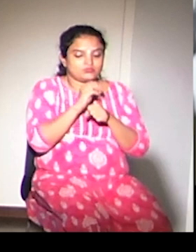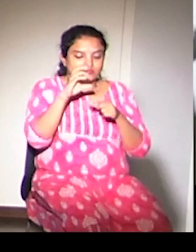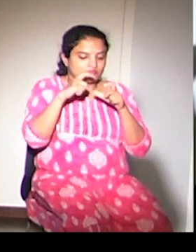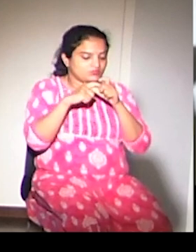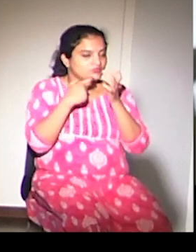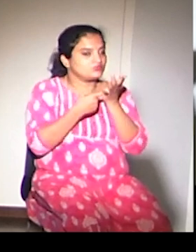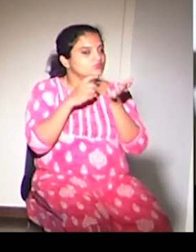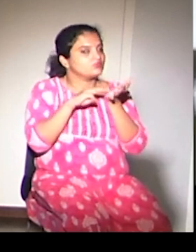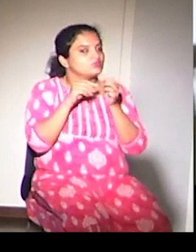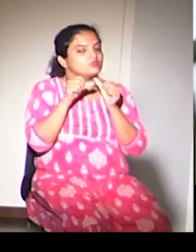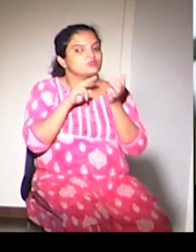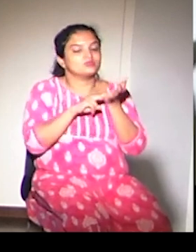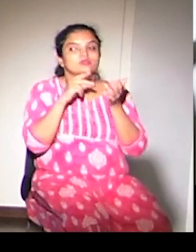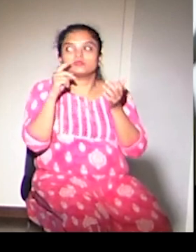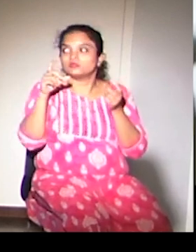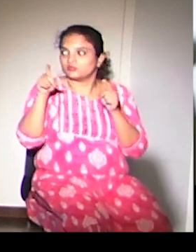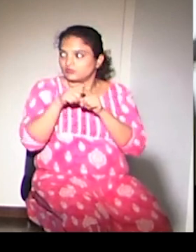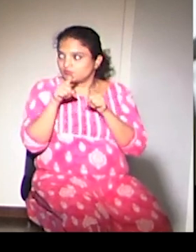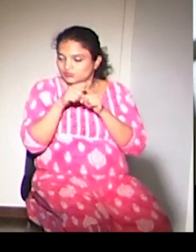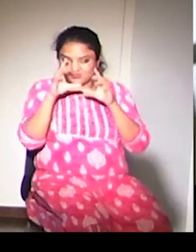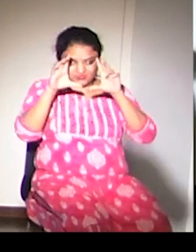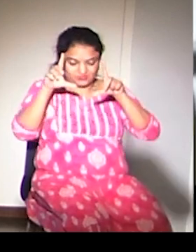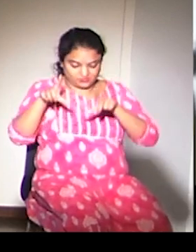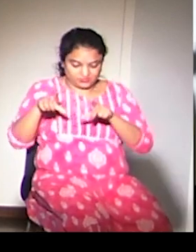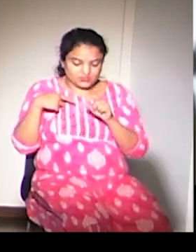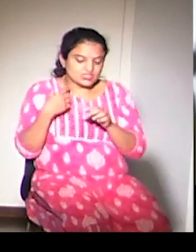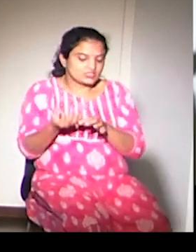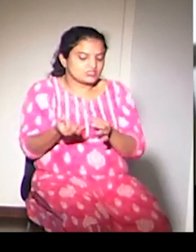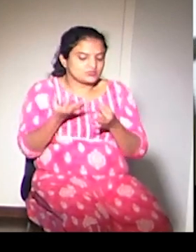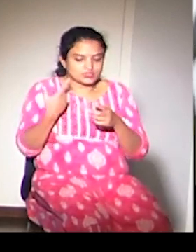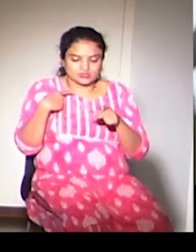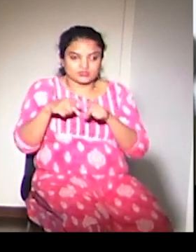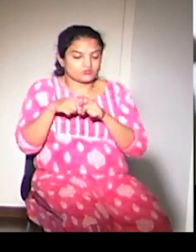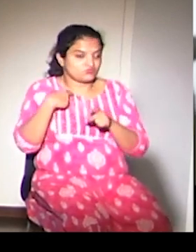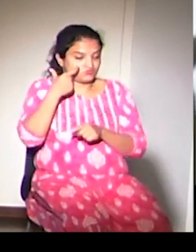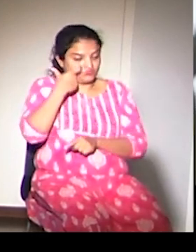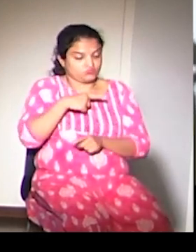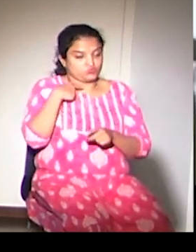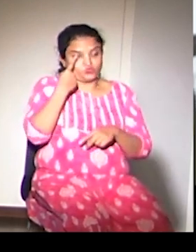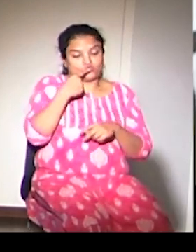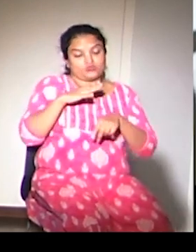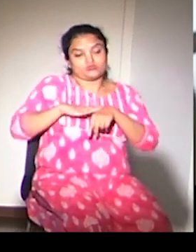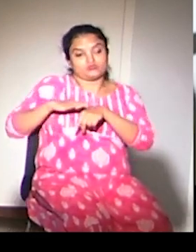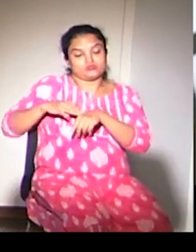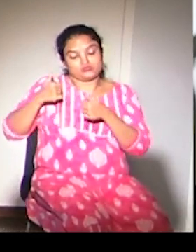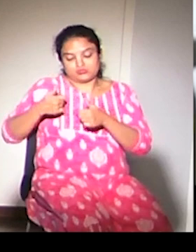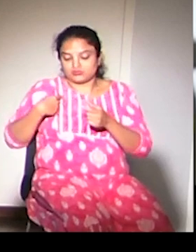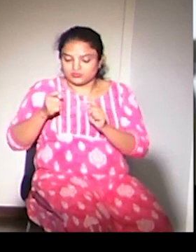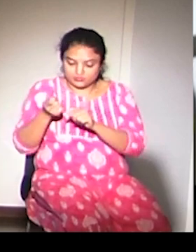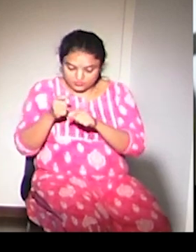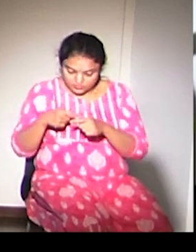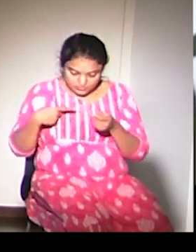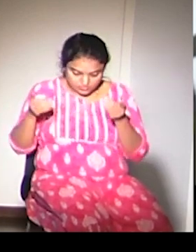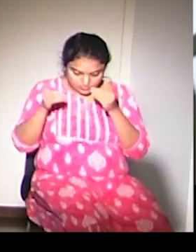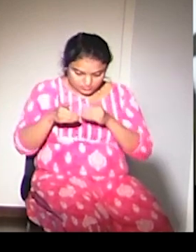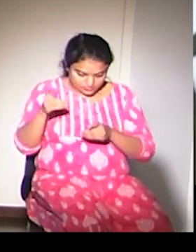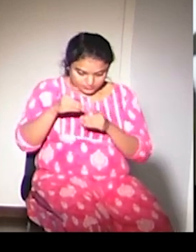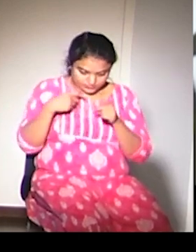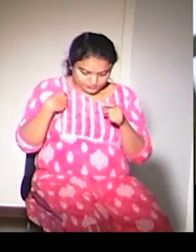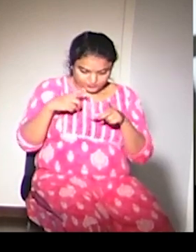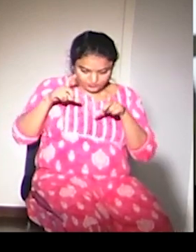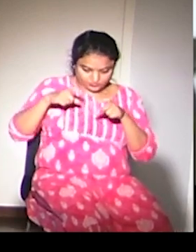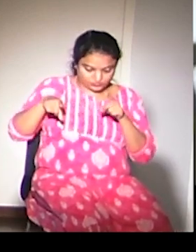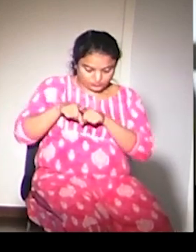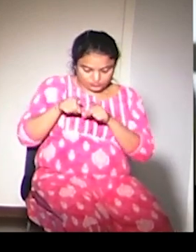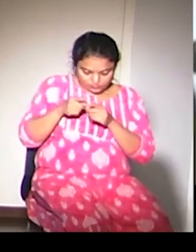the designer would come in, you had specialist calligraphers to design the calligraphic